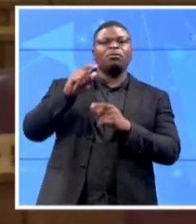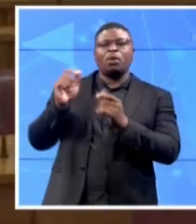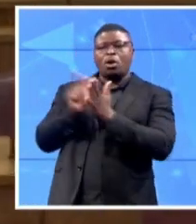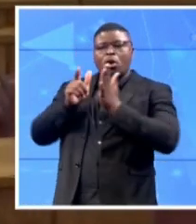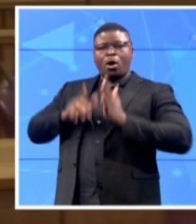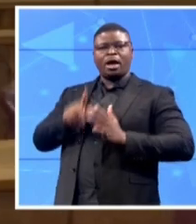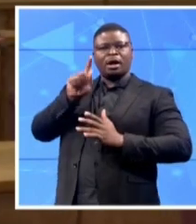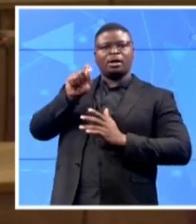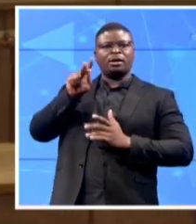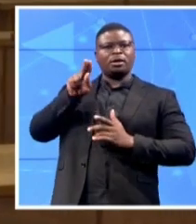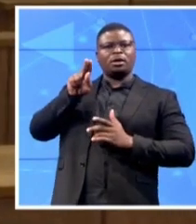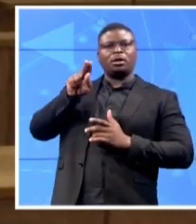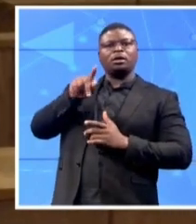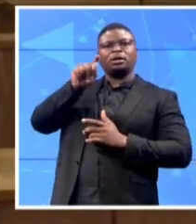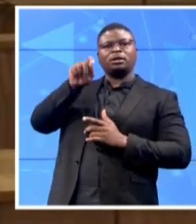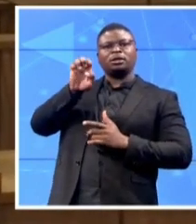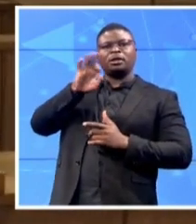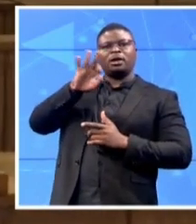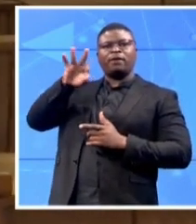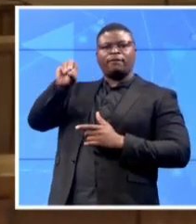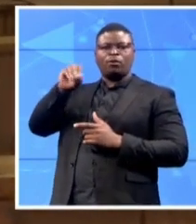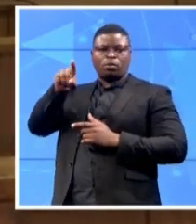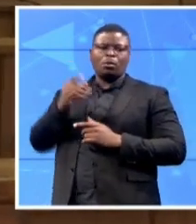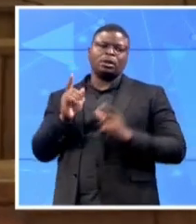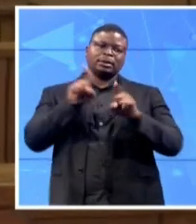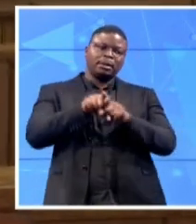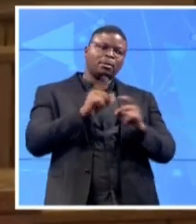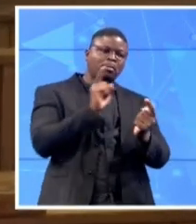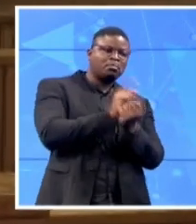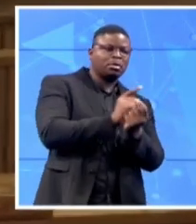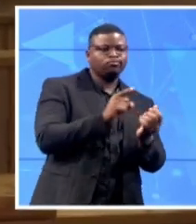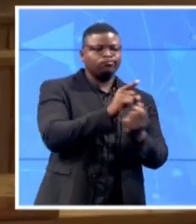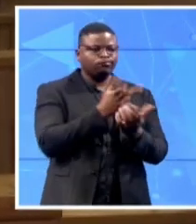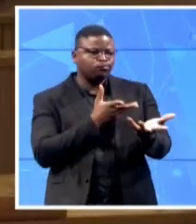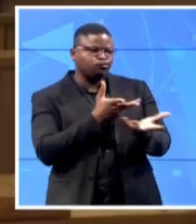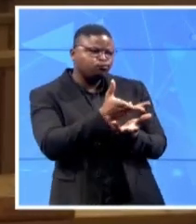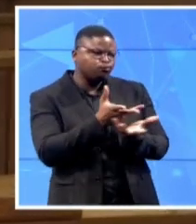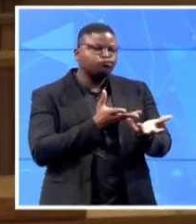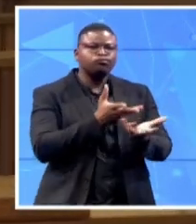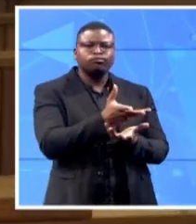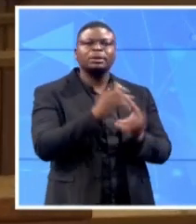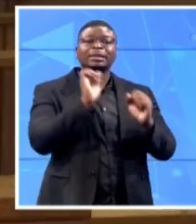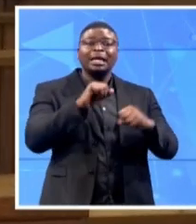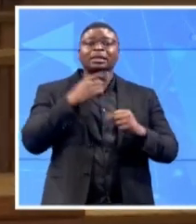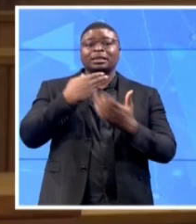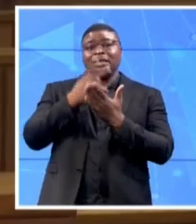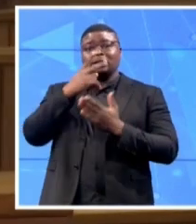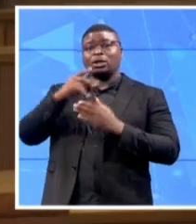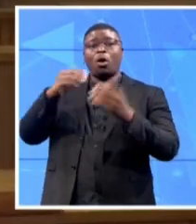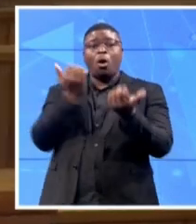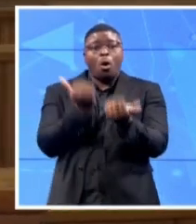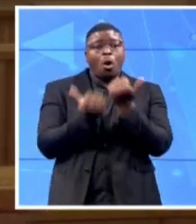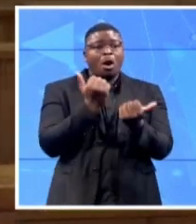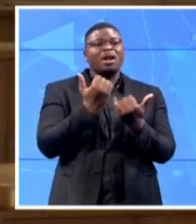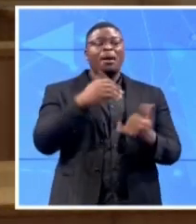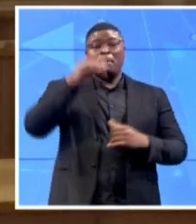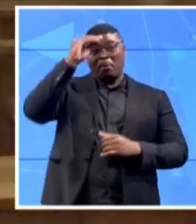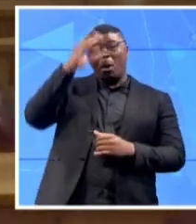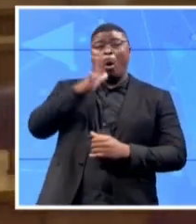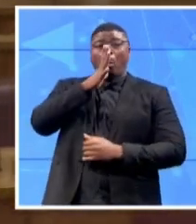North Gauteng High Court, quite heavily guarded, a lot of police officers as well as